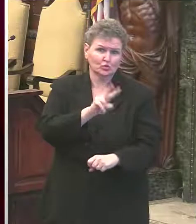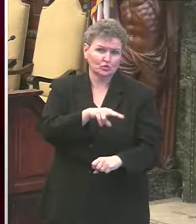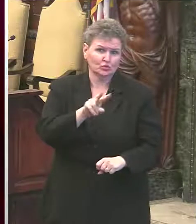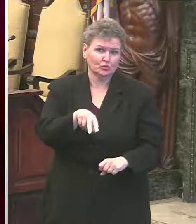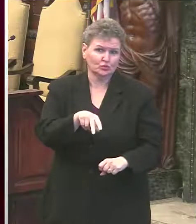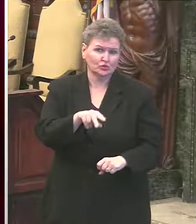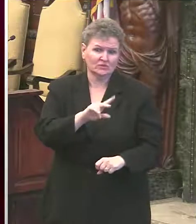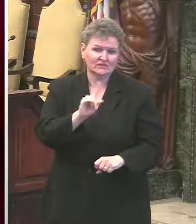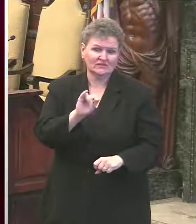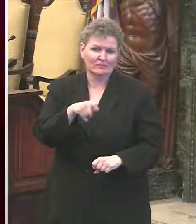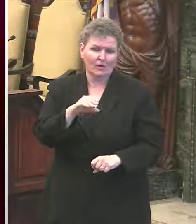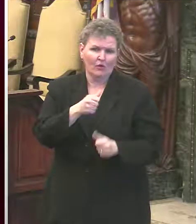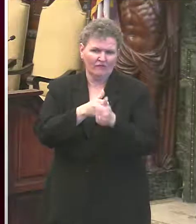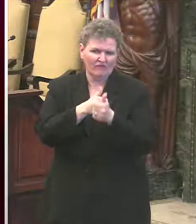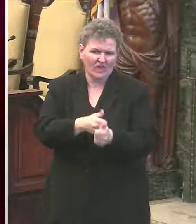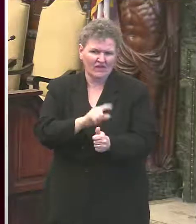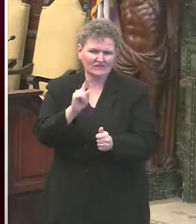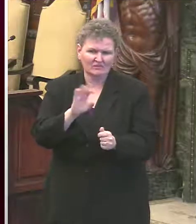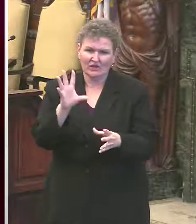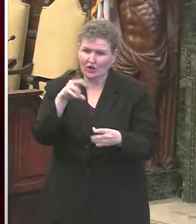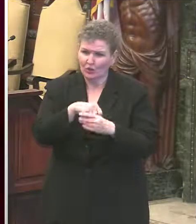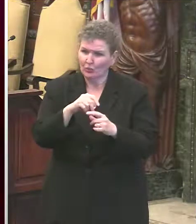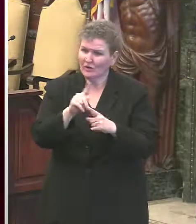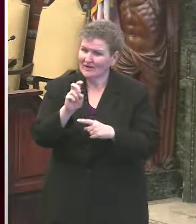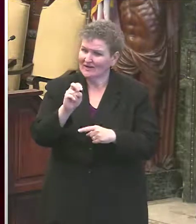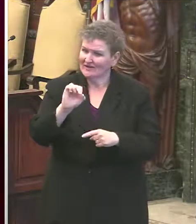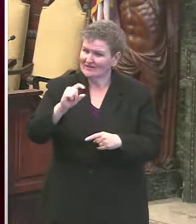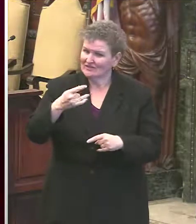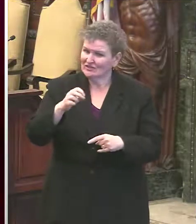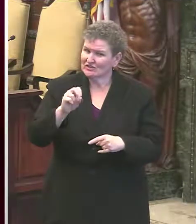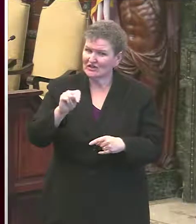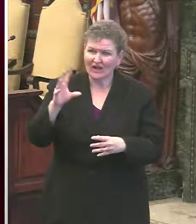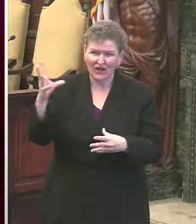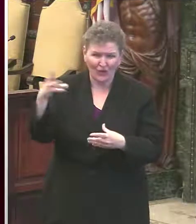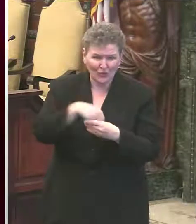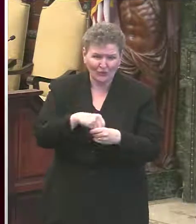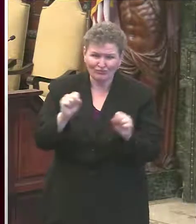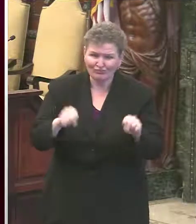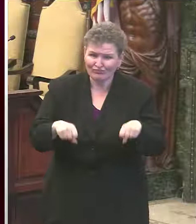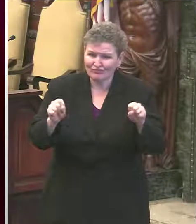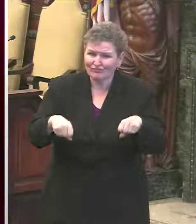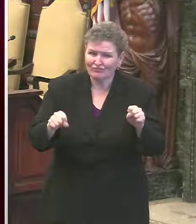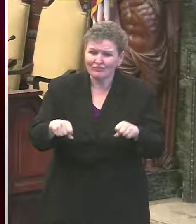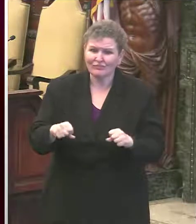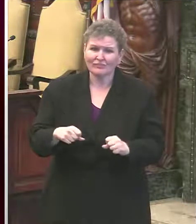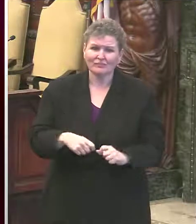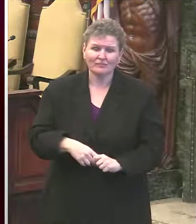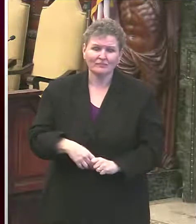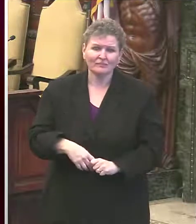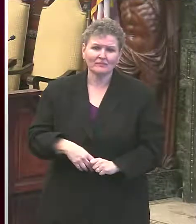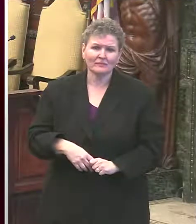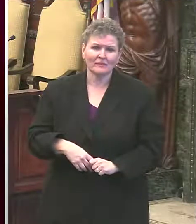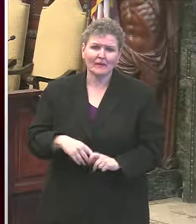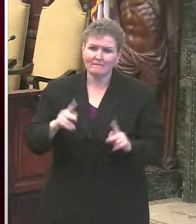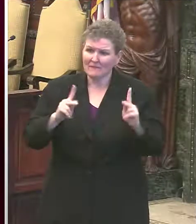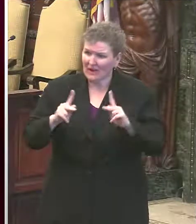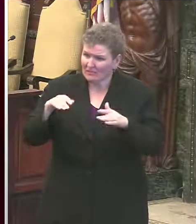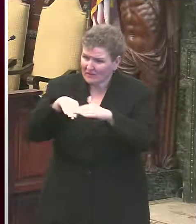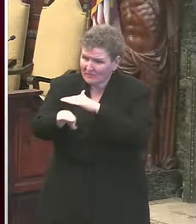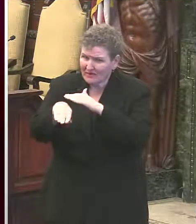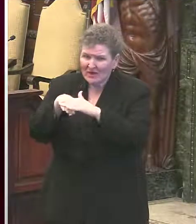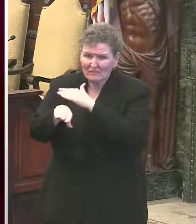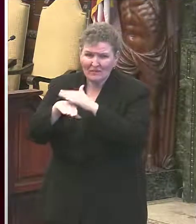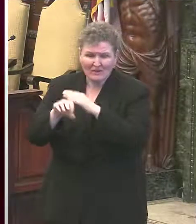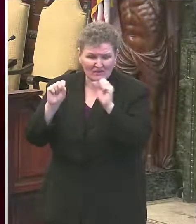vaccination rates. That included Kensington. So anybody from Kensington, including people who were living on the street in Kensington, could come into the convention center and